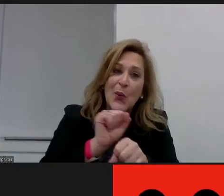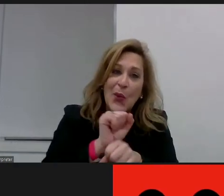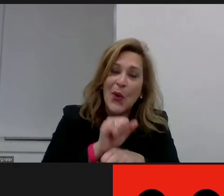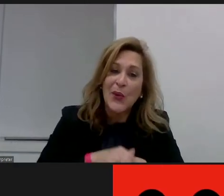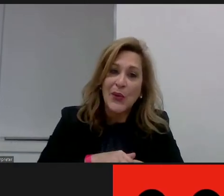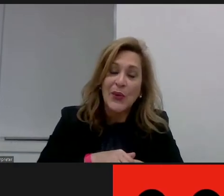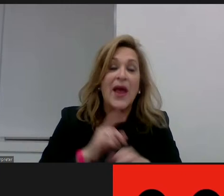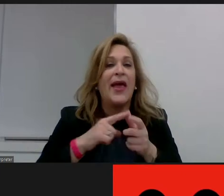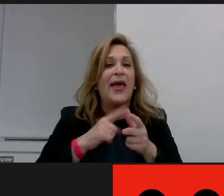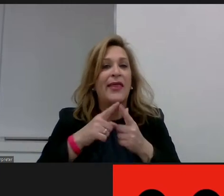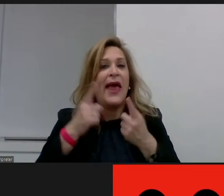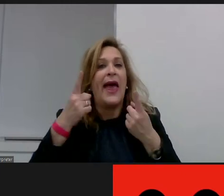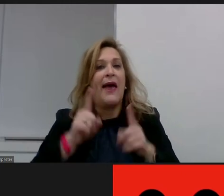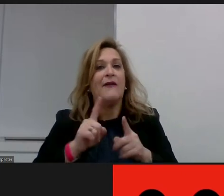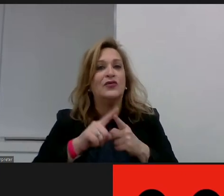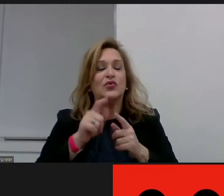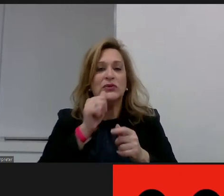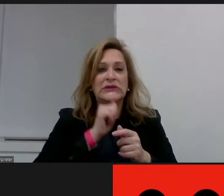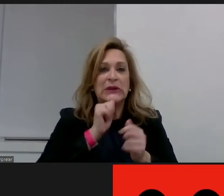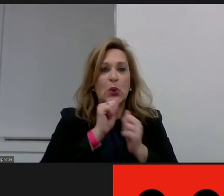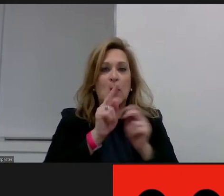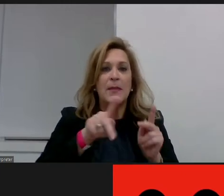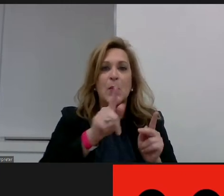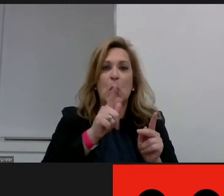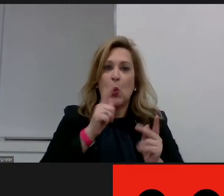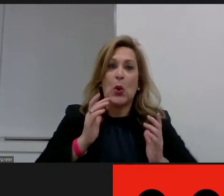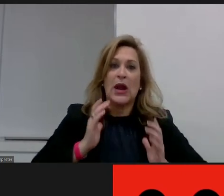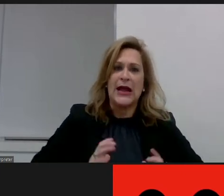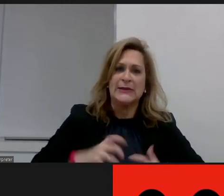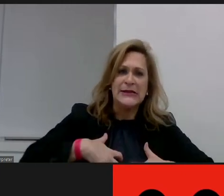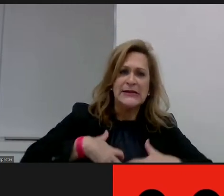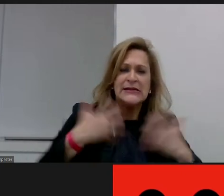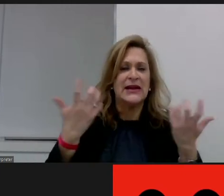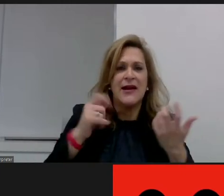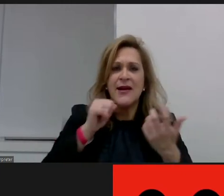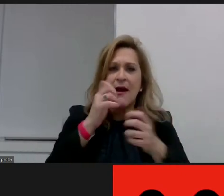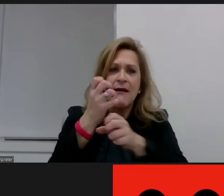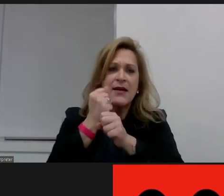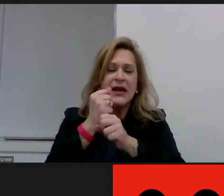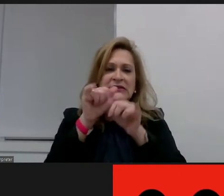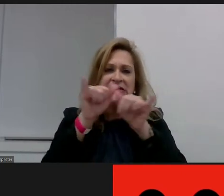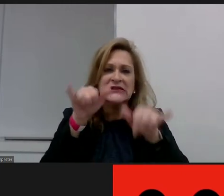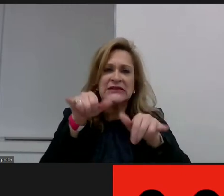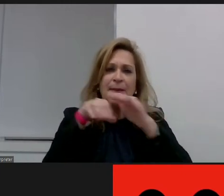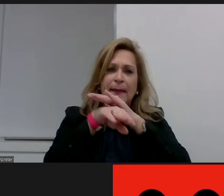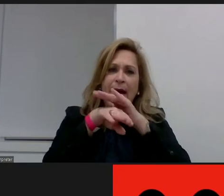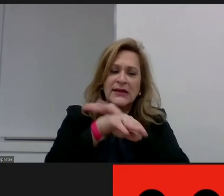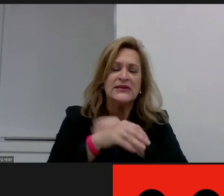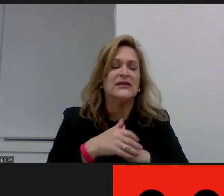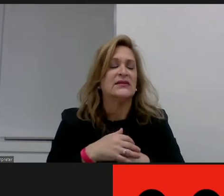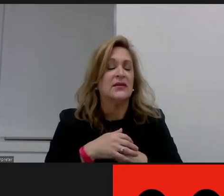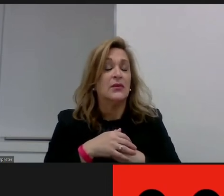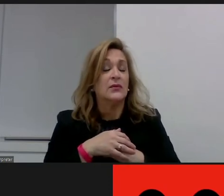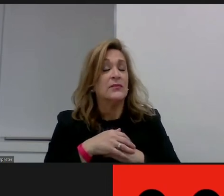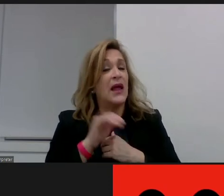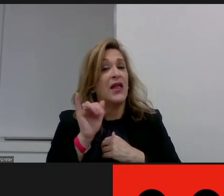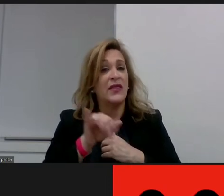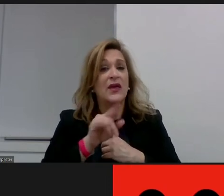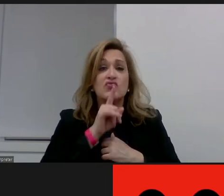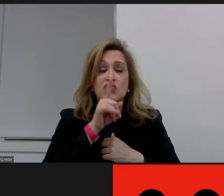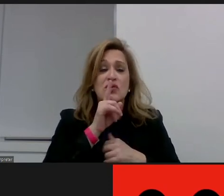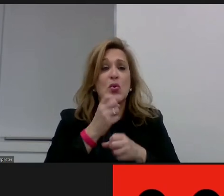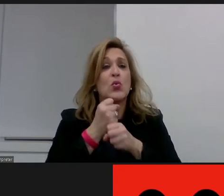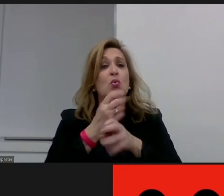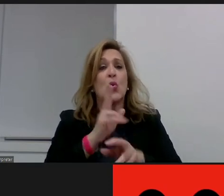they're going to have to deal with irate customers who are not able to access the system. Also, this does disenfranchise